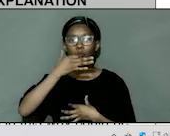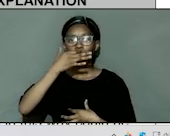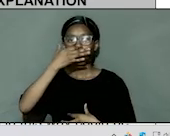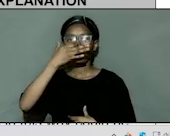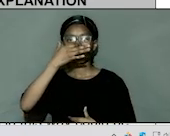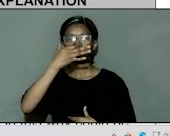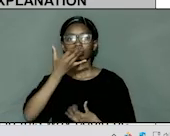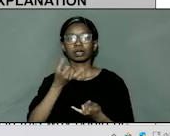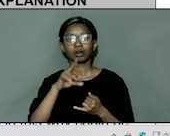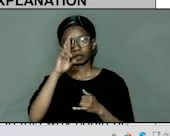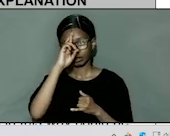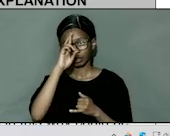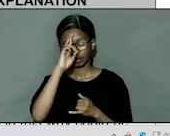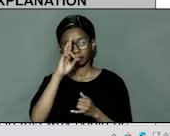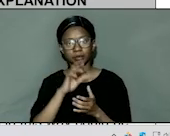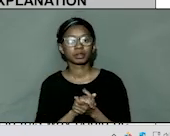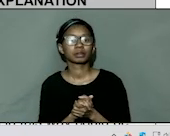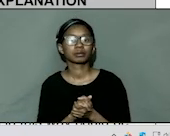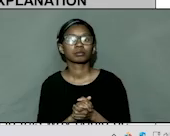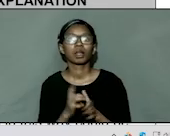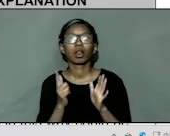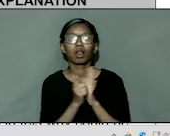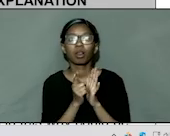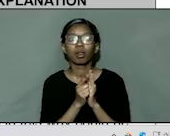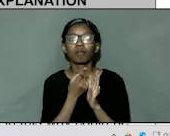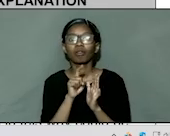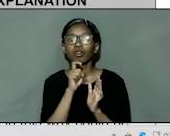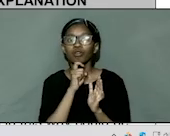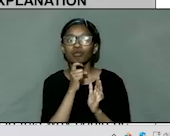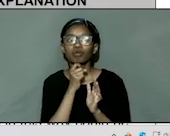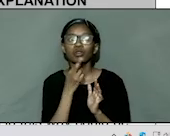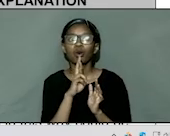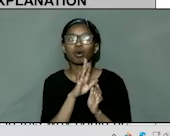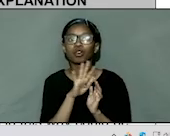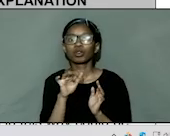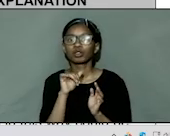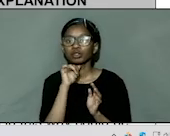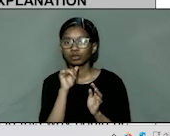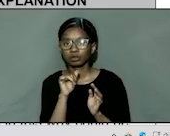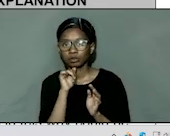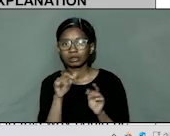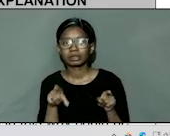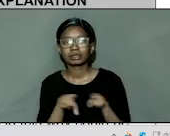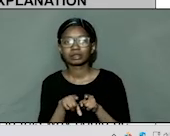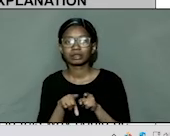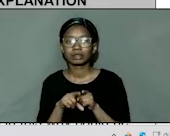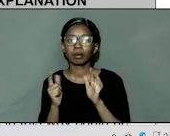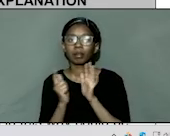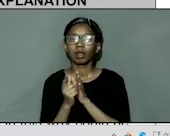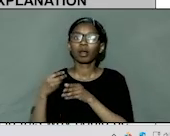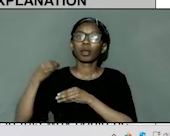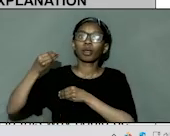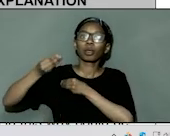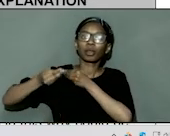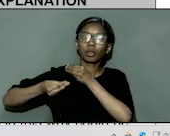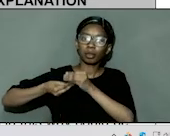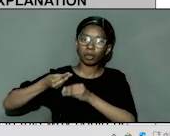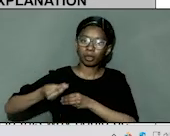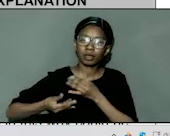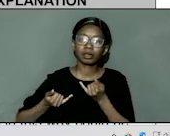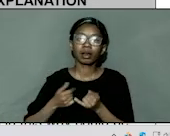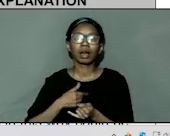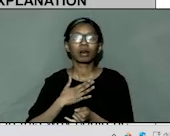Remember the law of use or disuse and the inheritance of the acquired characteristics. Now, I want to